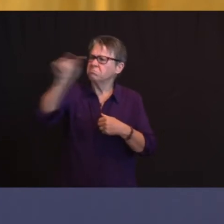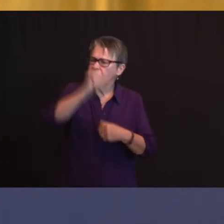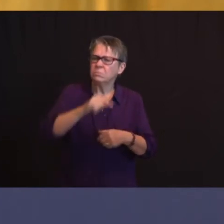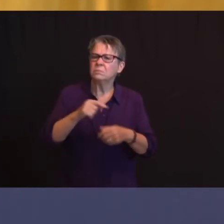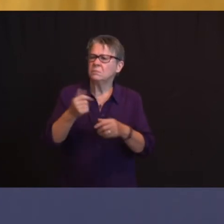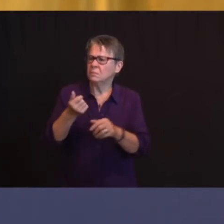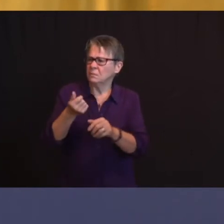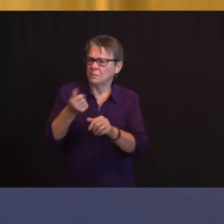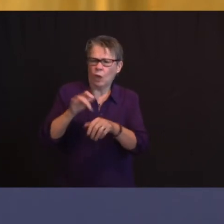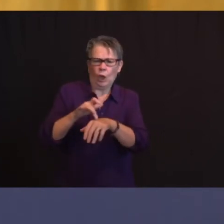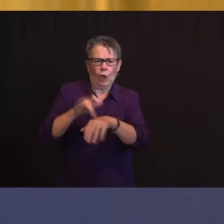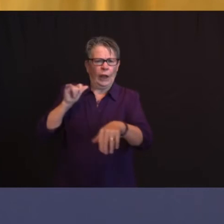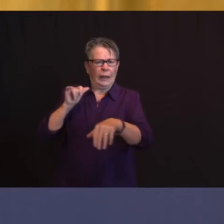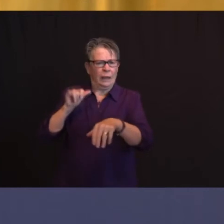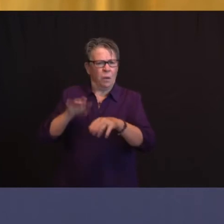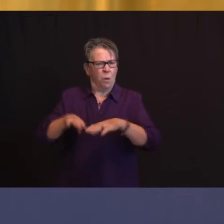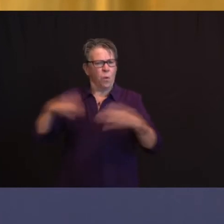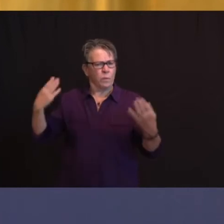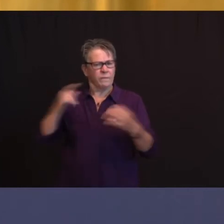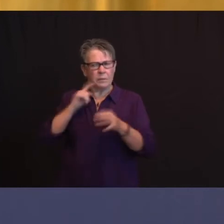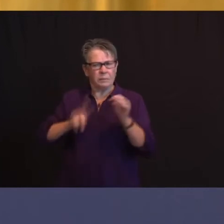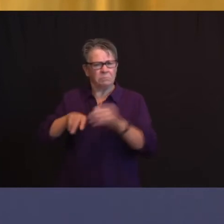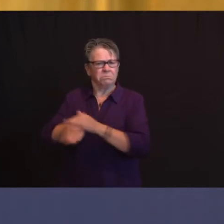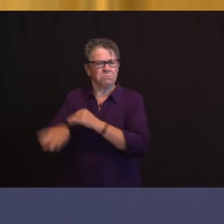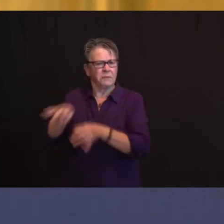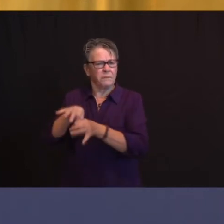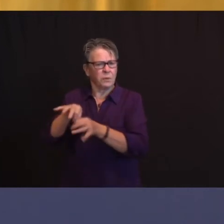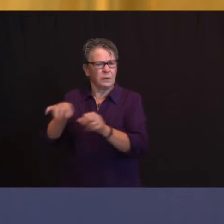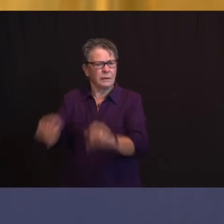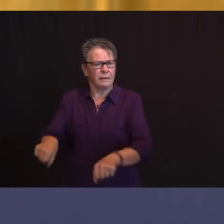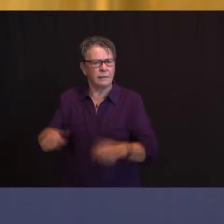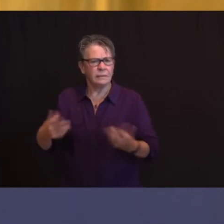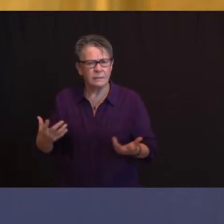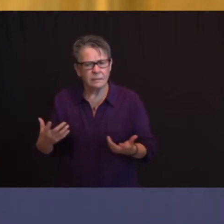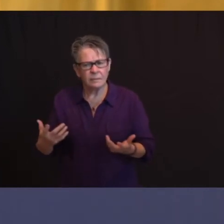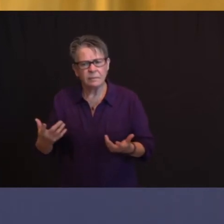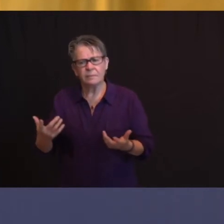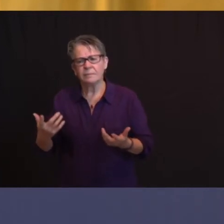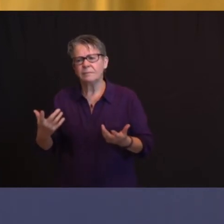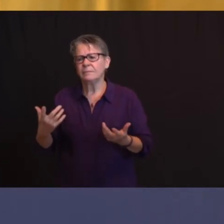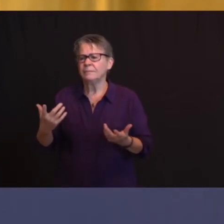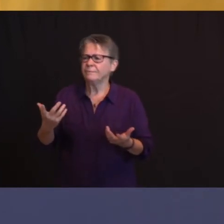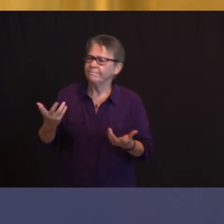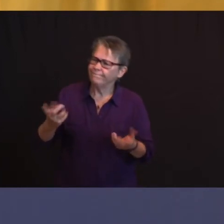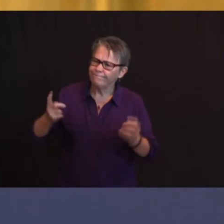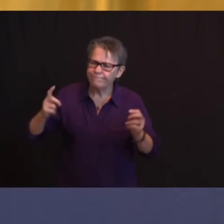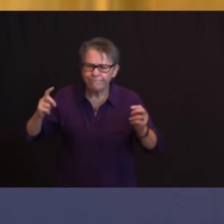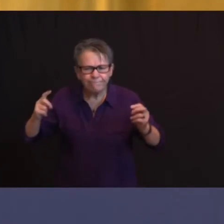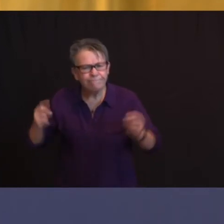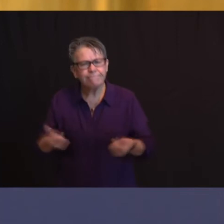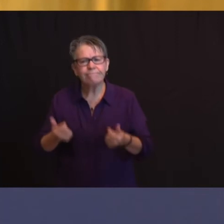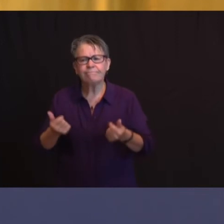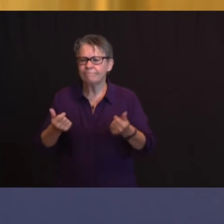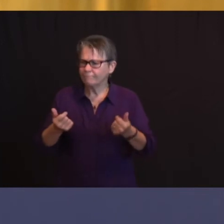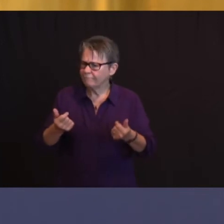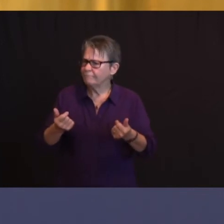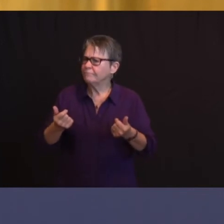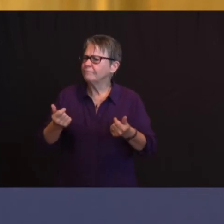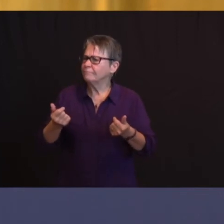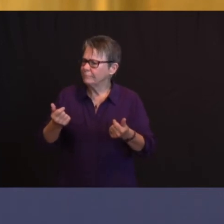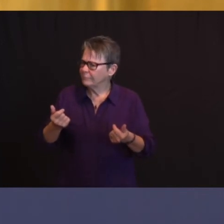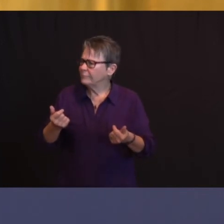While I'm not happy that there may not have been the capacity that we wanted, we also smashed the record for turnout, and that must be said. And I'm